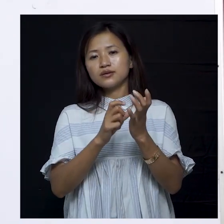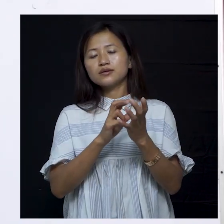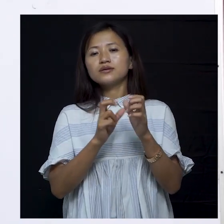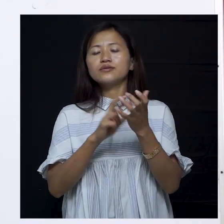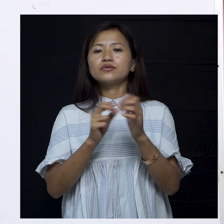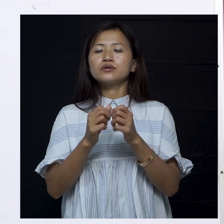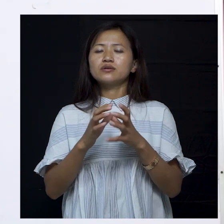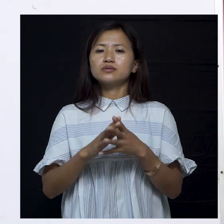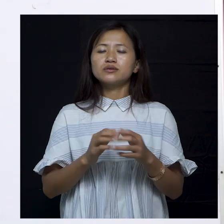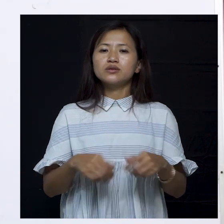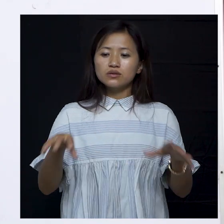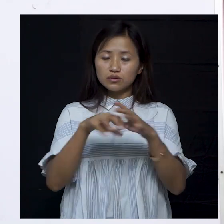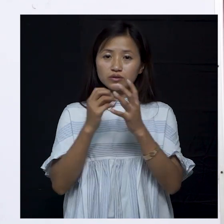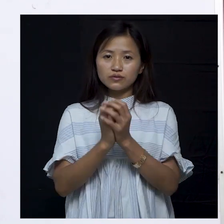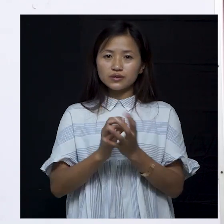contrast?